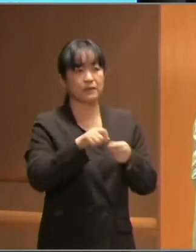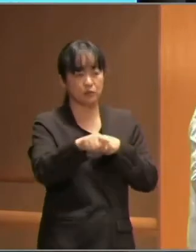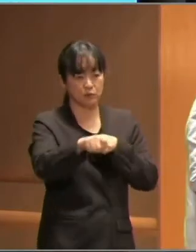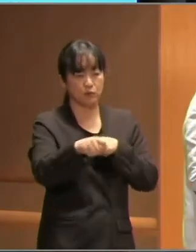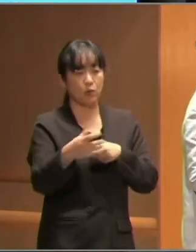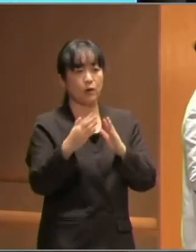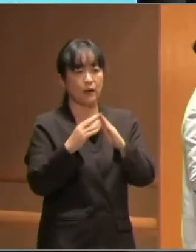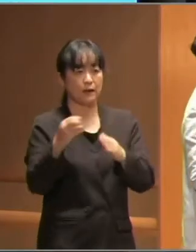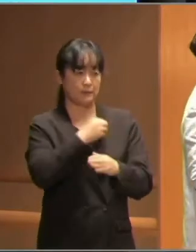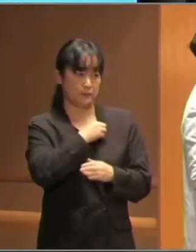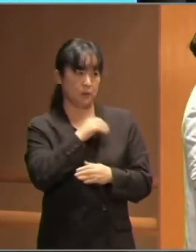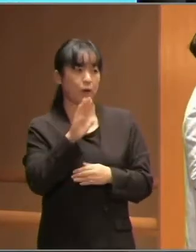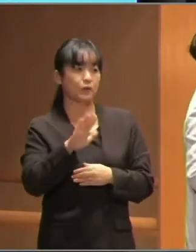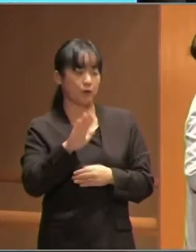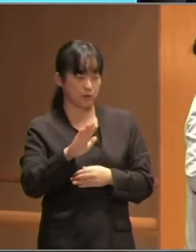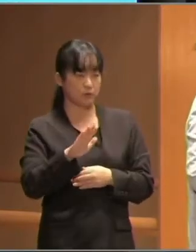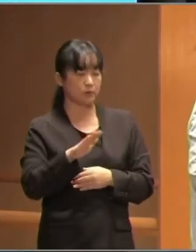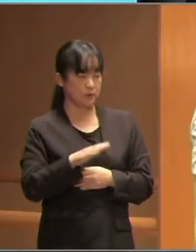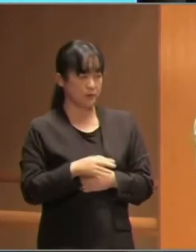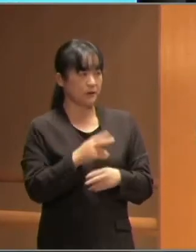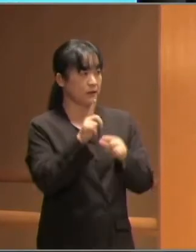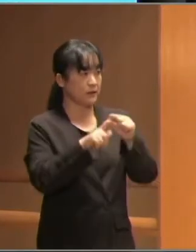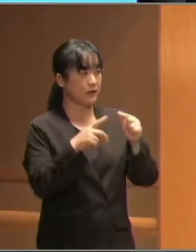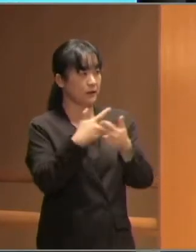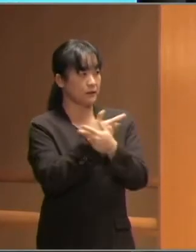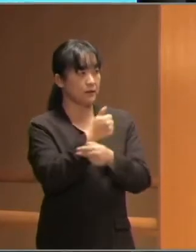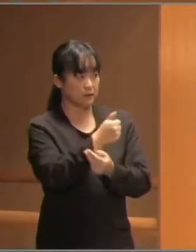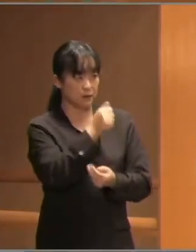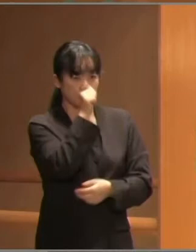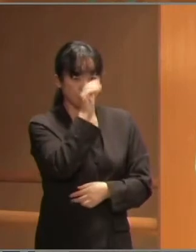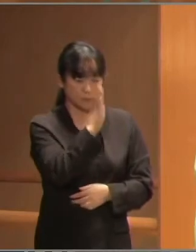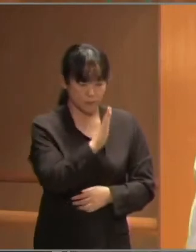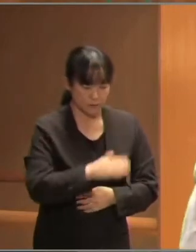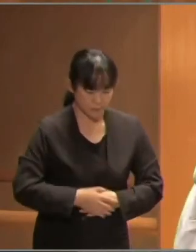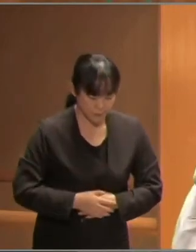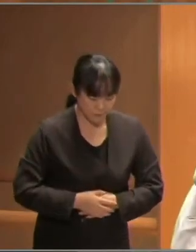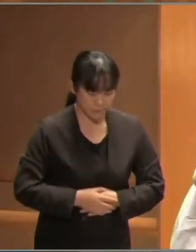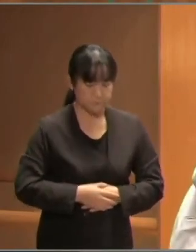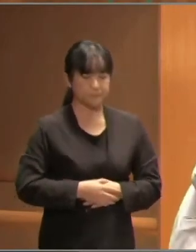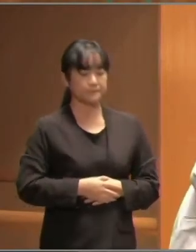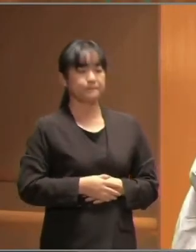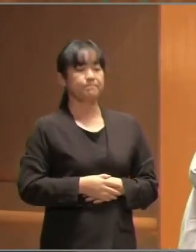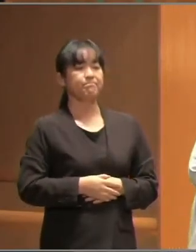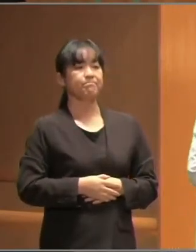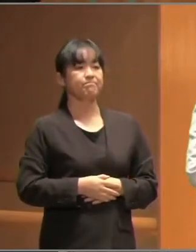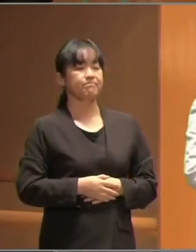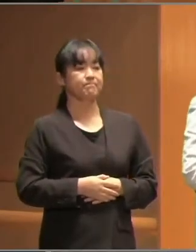Realist Photographers Association. Mr. Nakagita, the floor is yours.